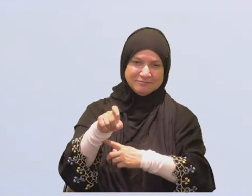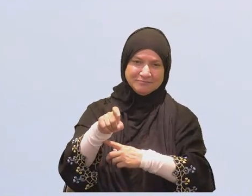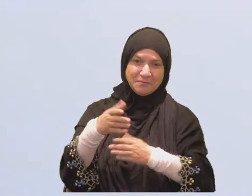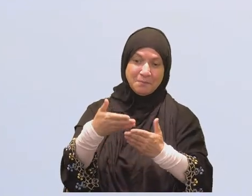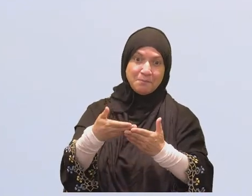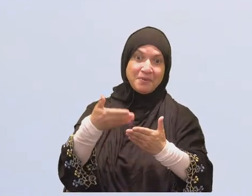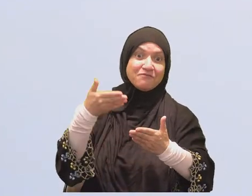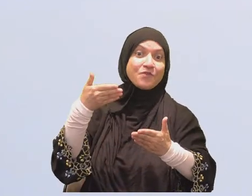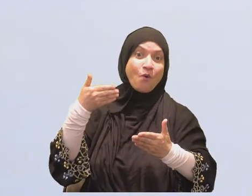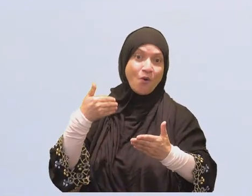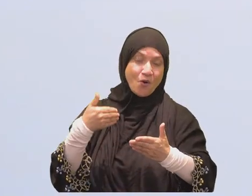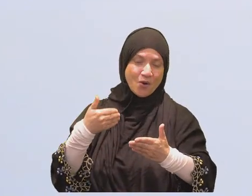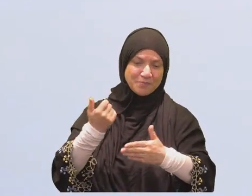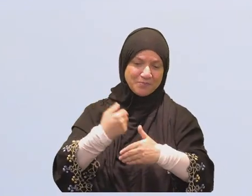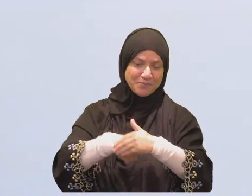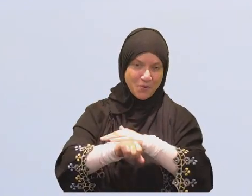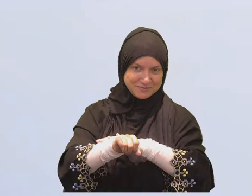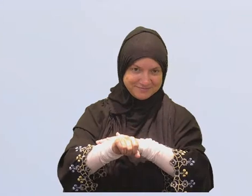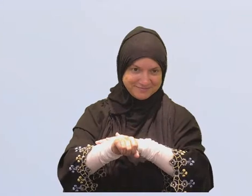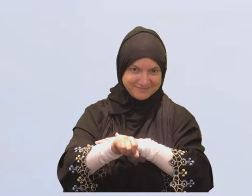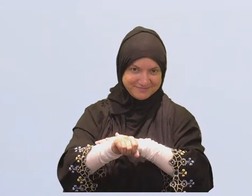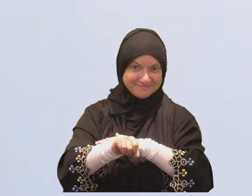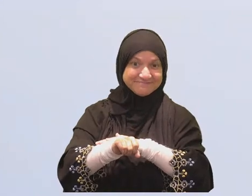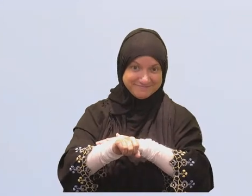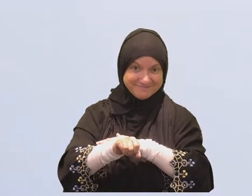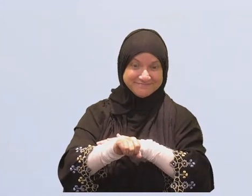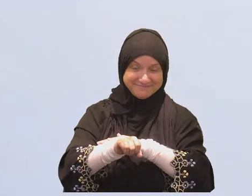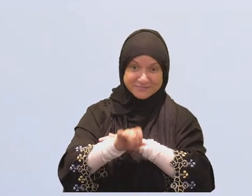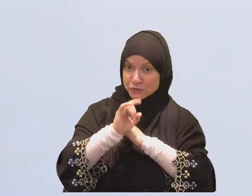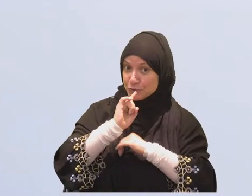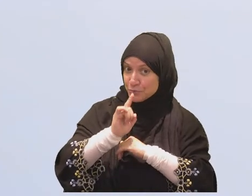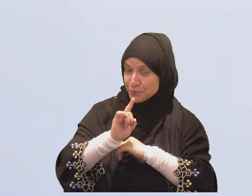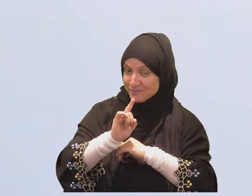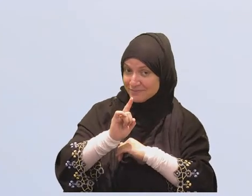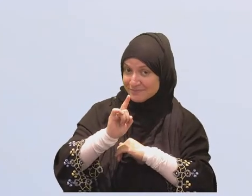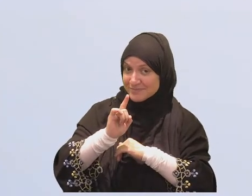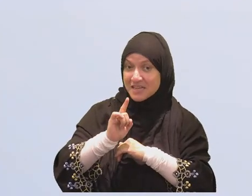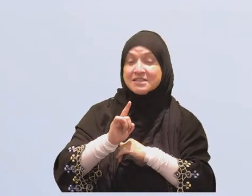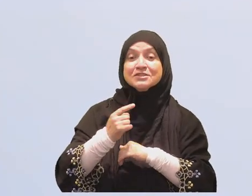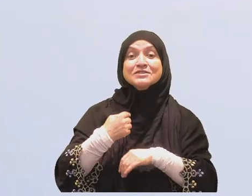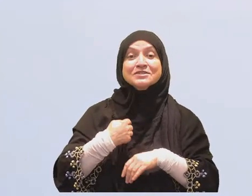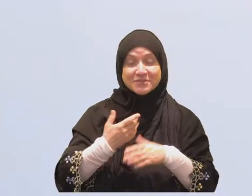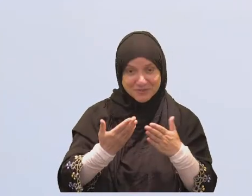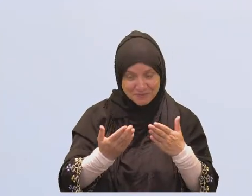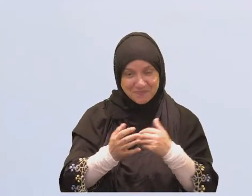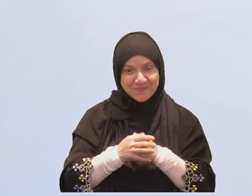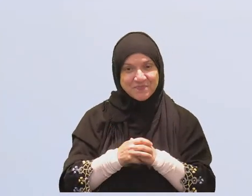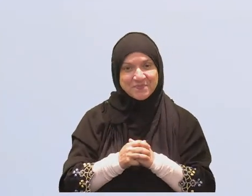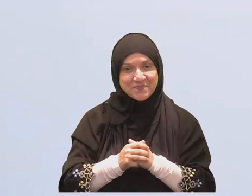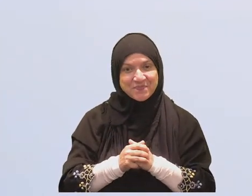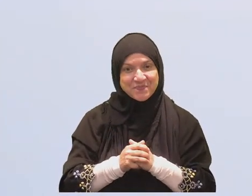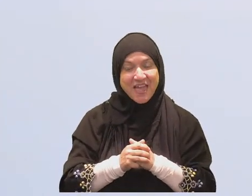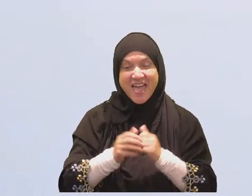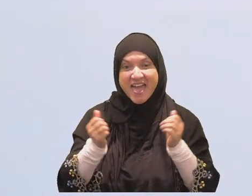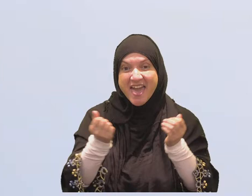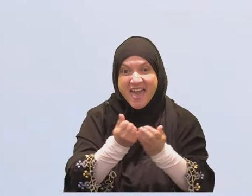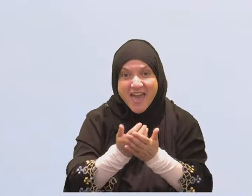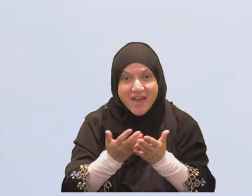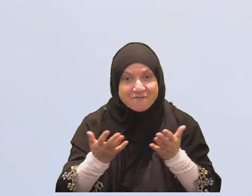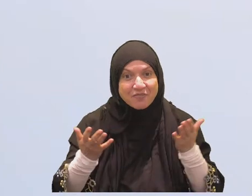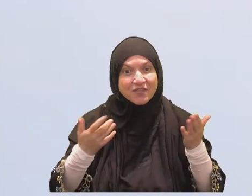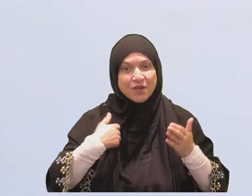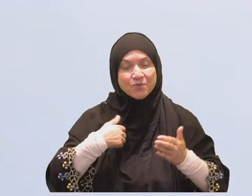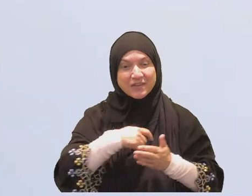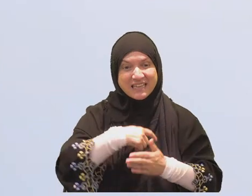speech. And so the means were created, or the means existed, excuse me, the means for our